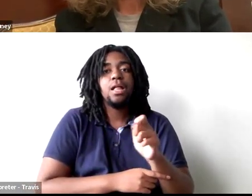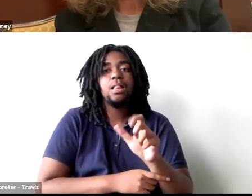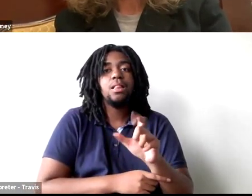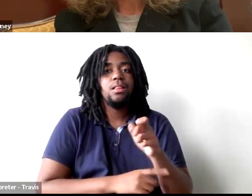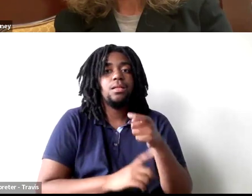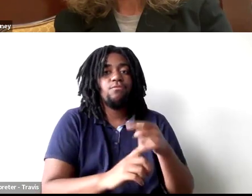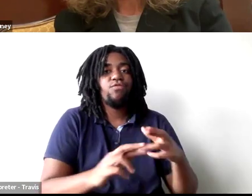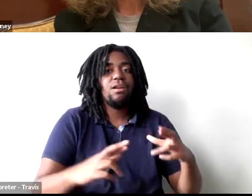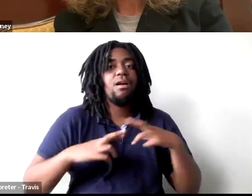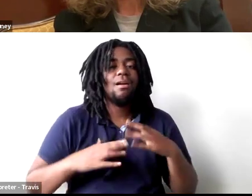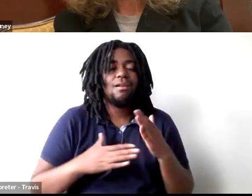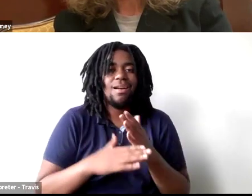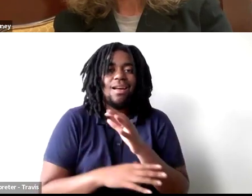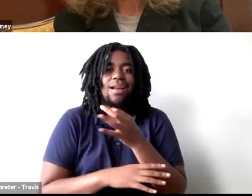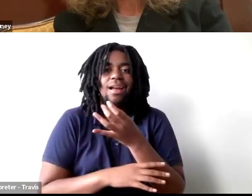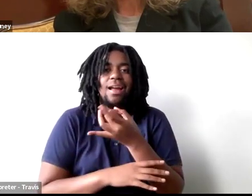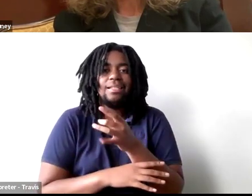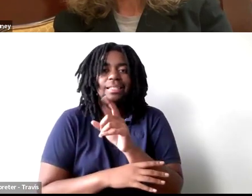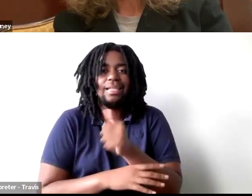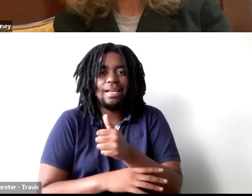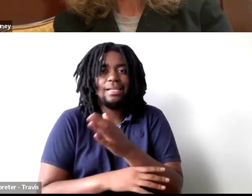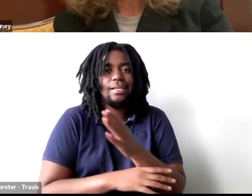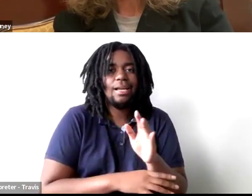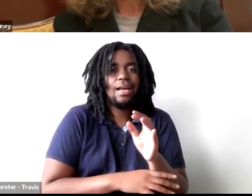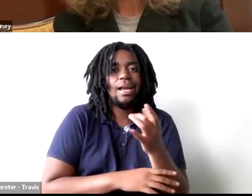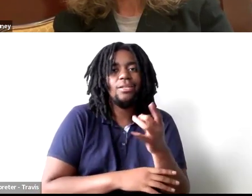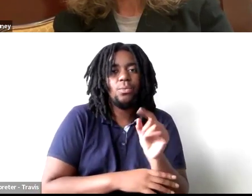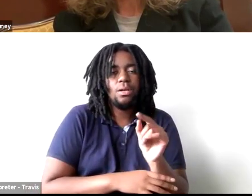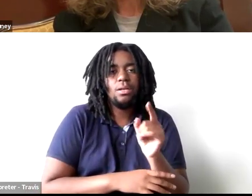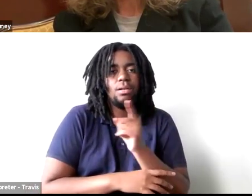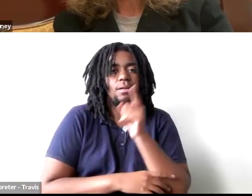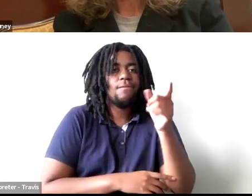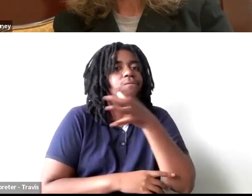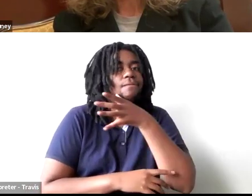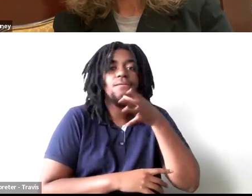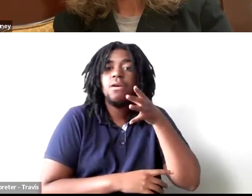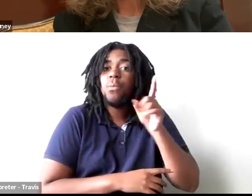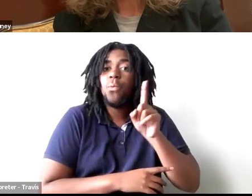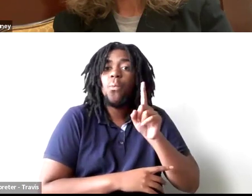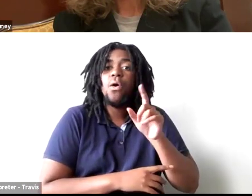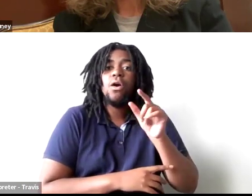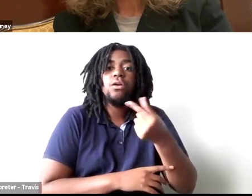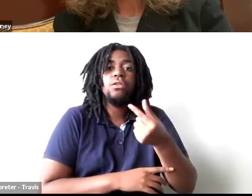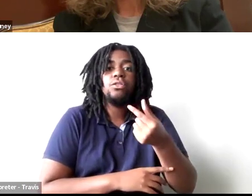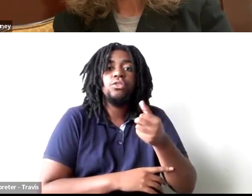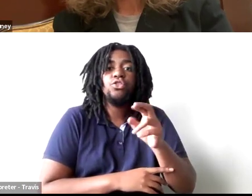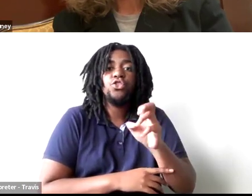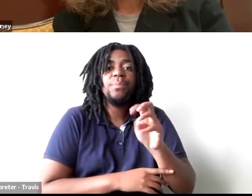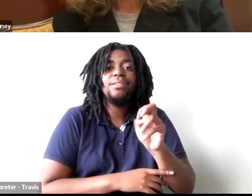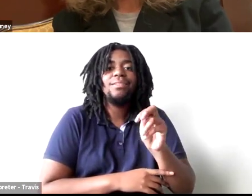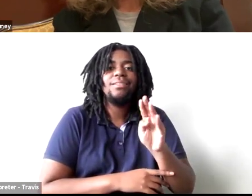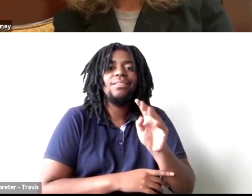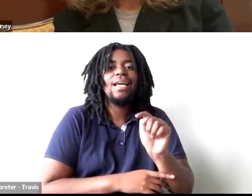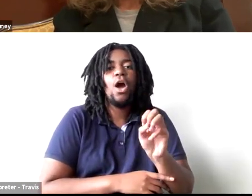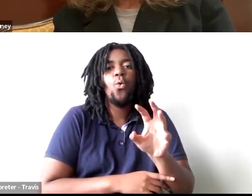retires between 1810 and 1820 and moves to his farm, Belfield in Germantown. And I think, he is this patriarchal figure, and he may